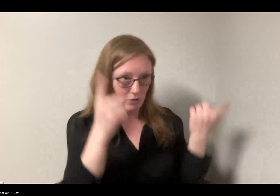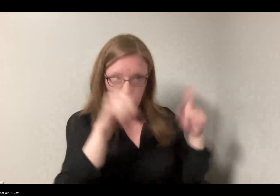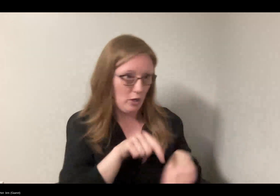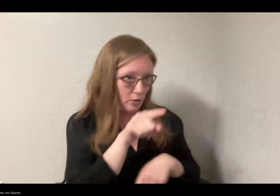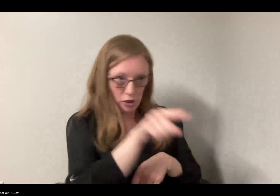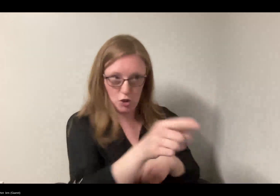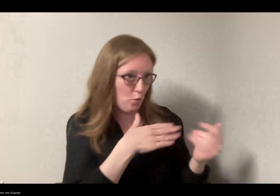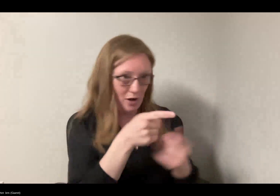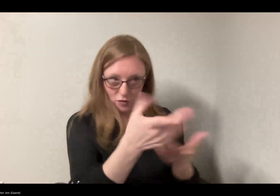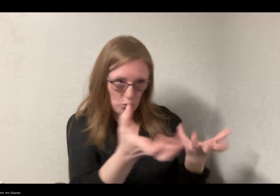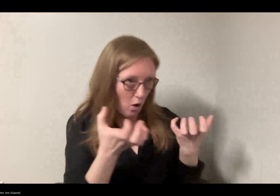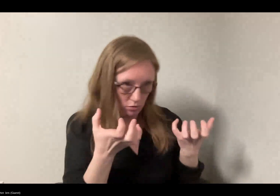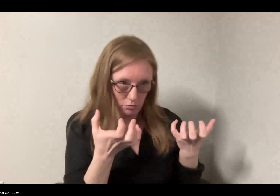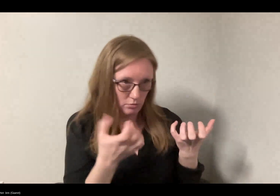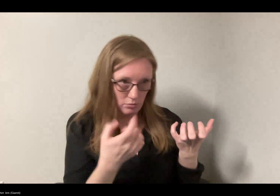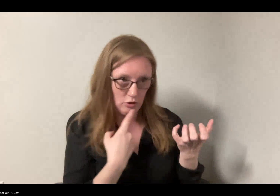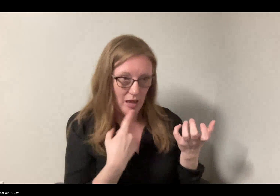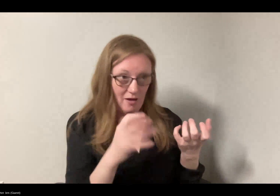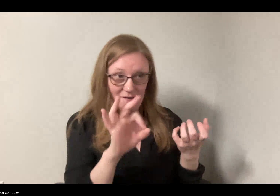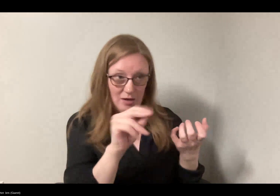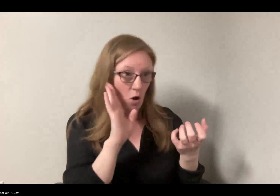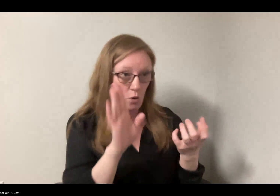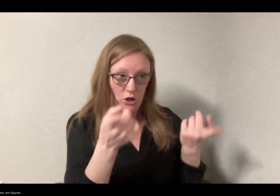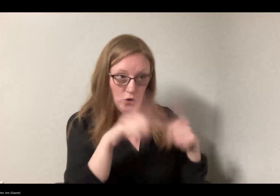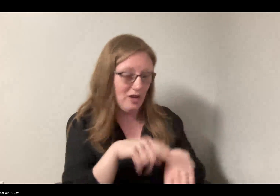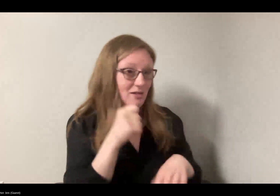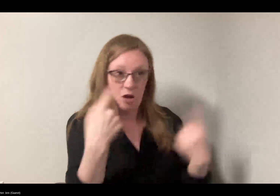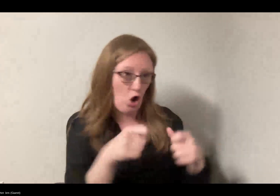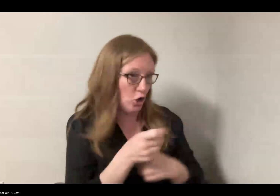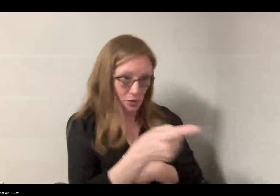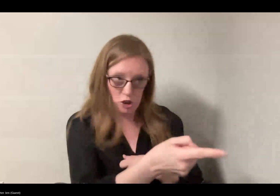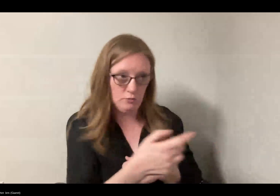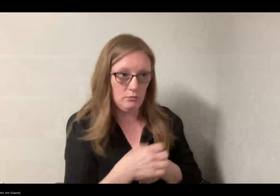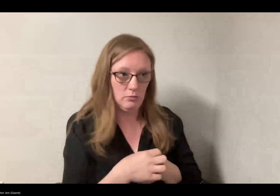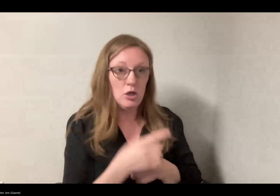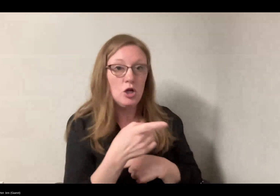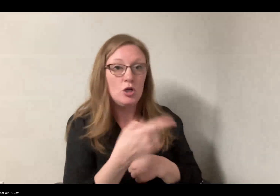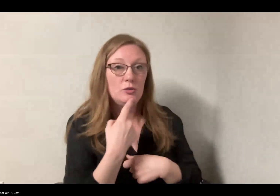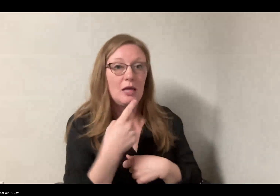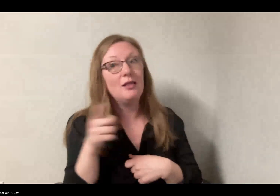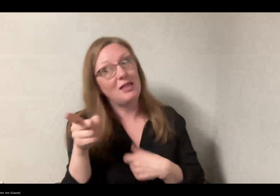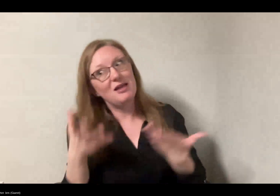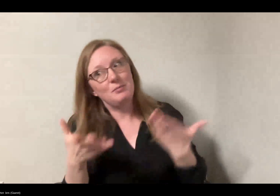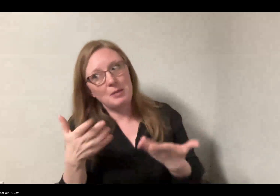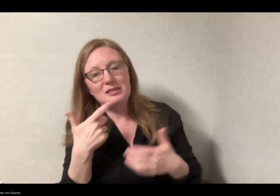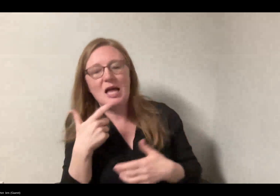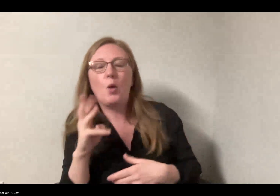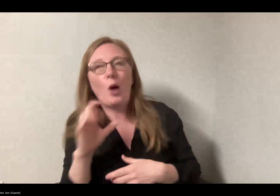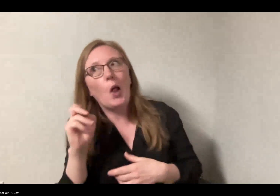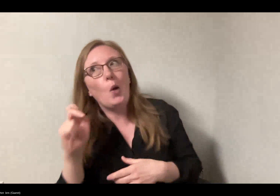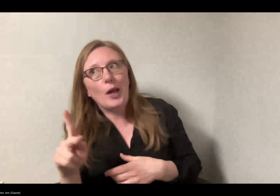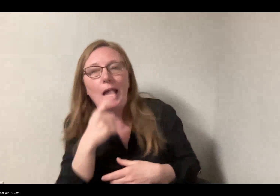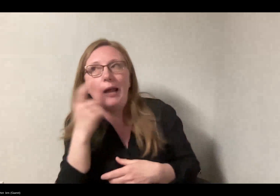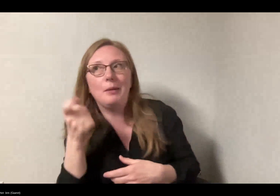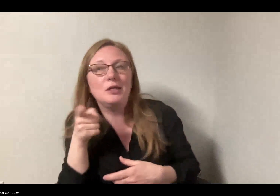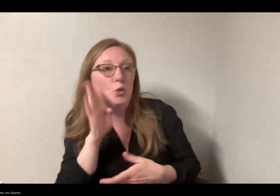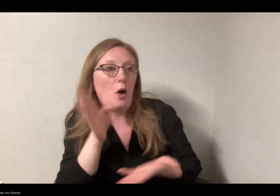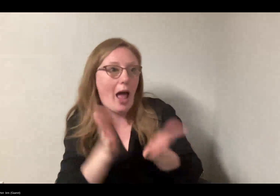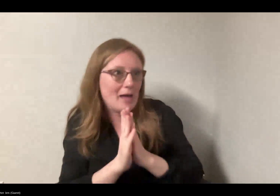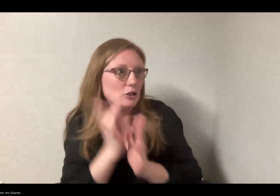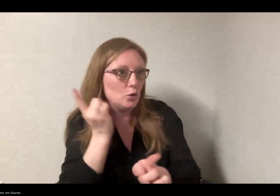whatever you're going to say. All right. They're not going to argue with you. If you say that, they may say, well, okay, this, because you're going to ask. All